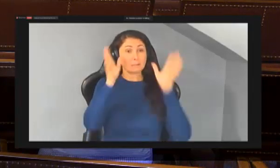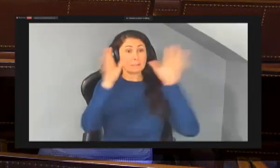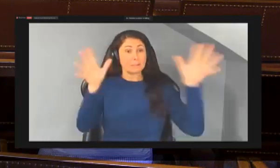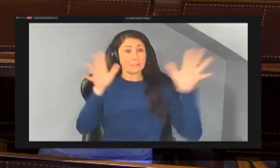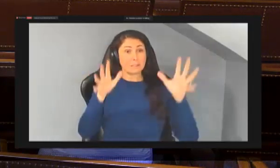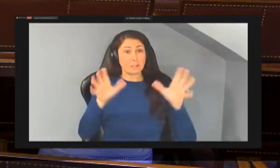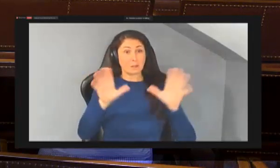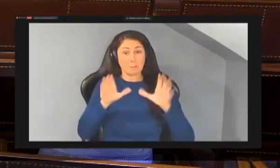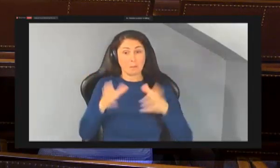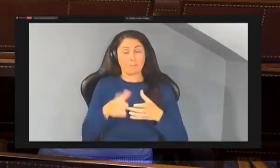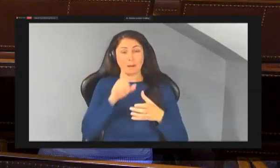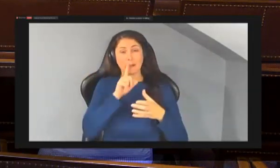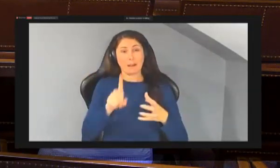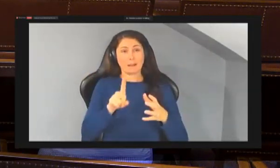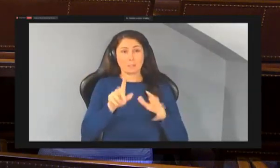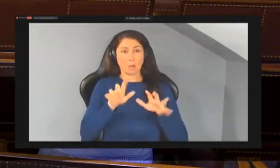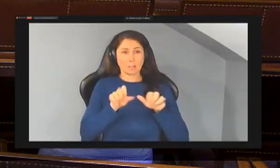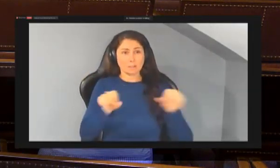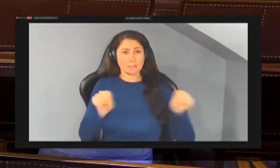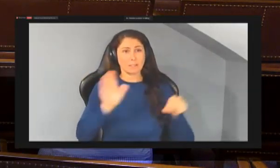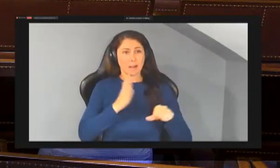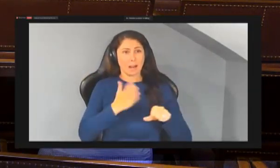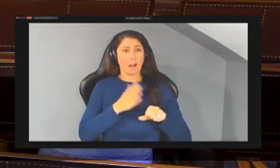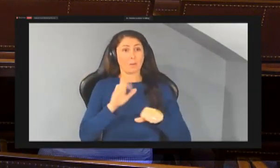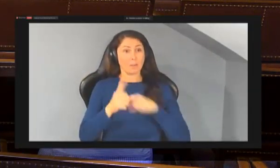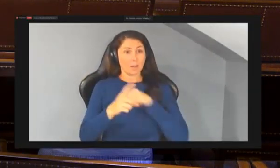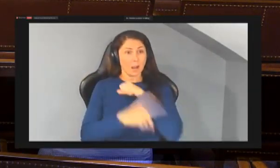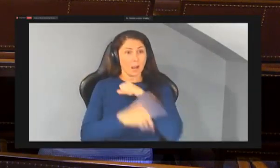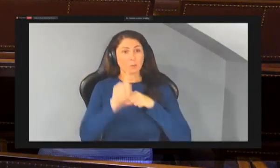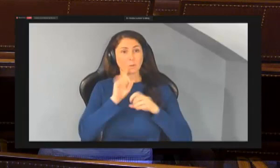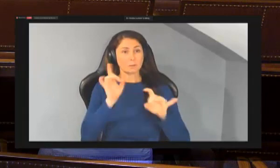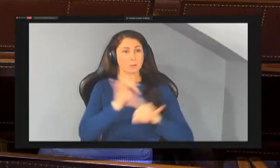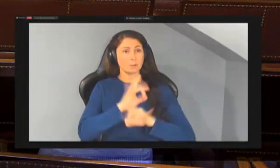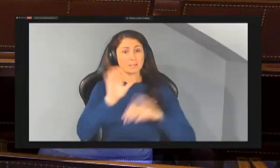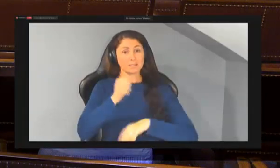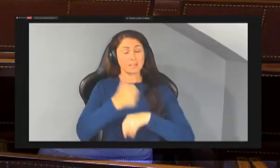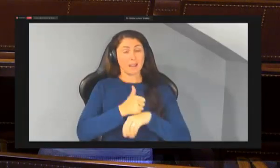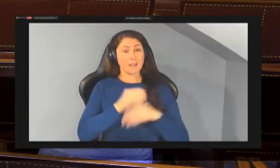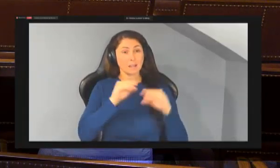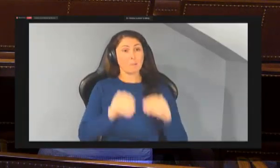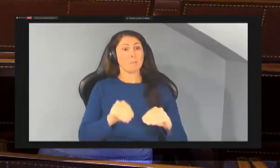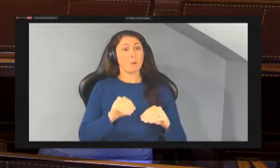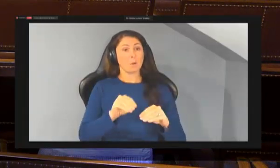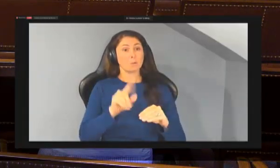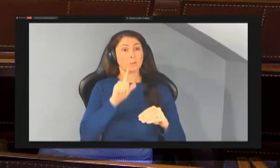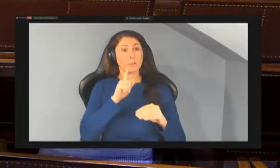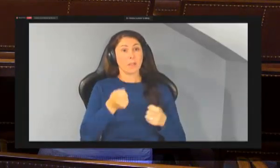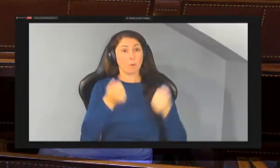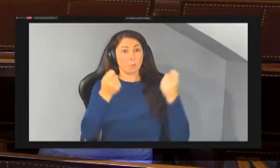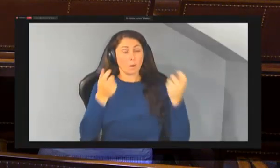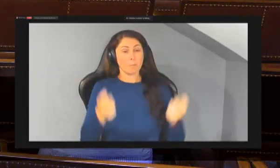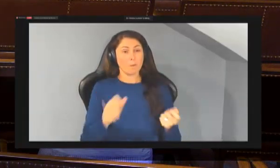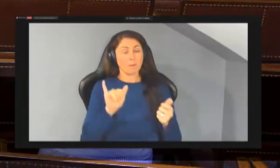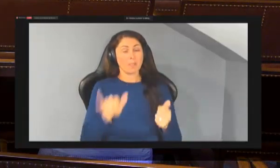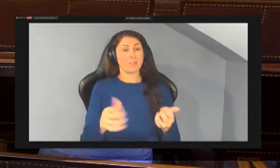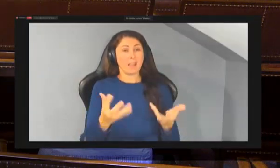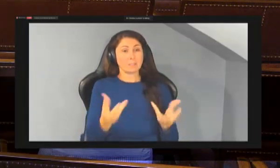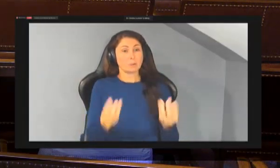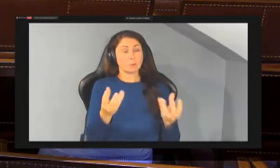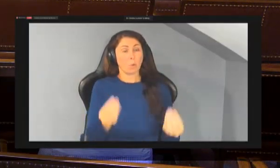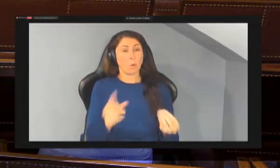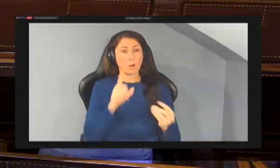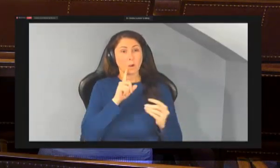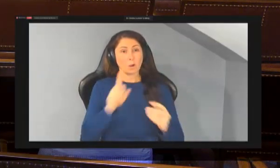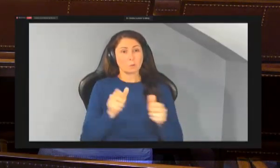our ecosystems, and the consequences are catalytic, setting in motion the removal of understory, which leaves soils susceptible to erosion,